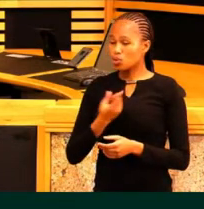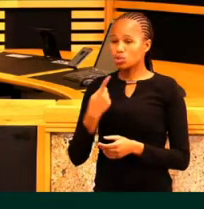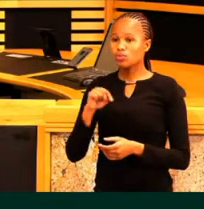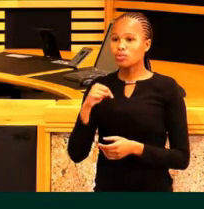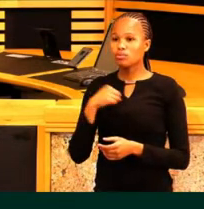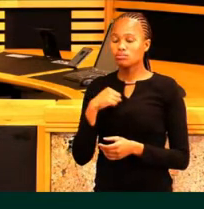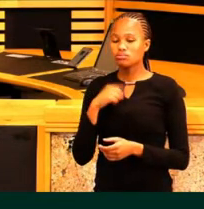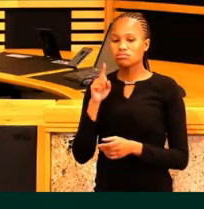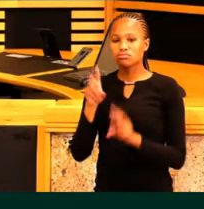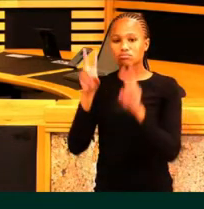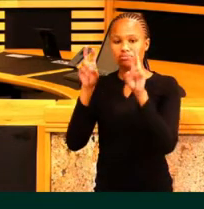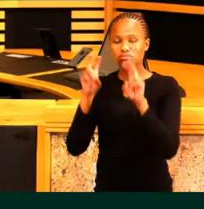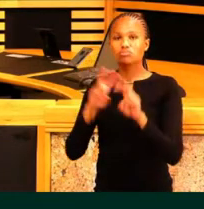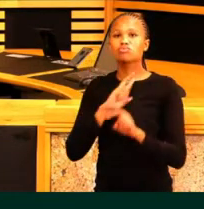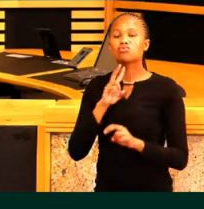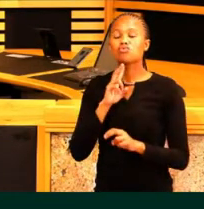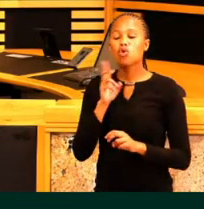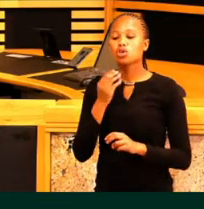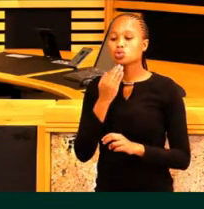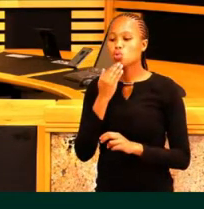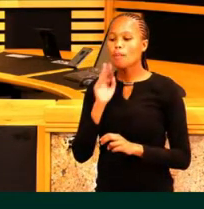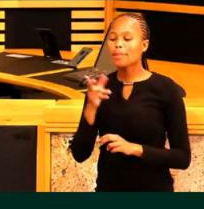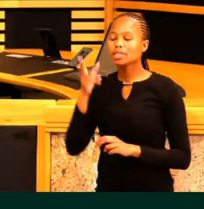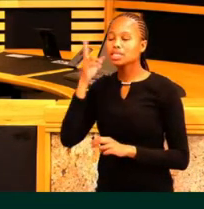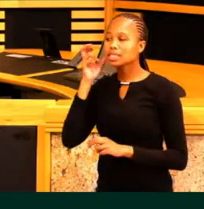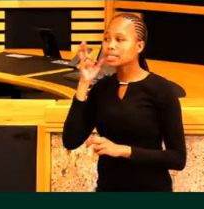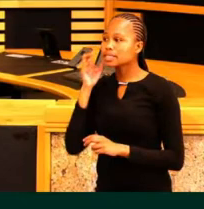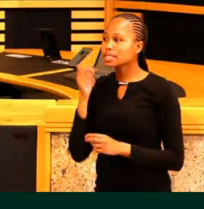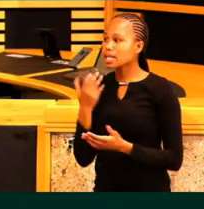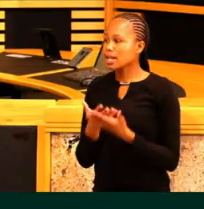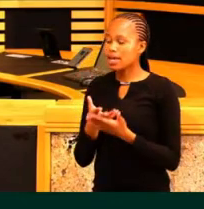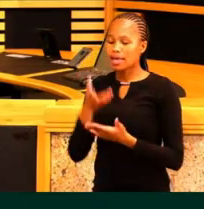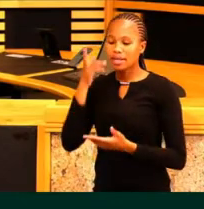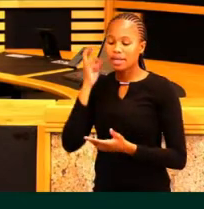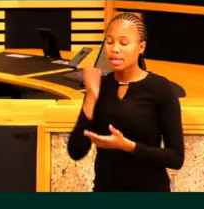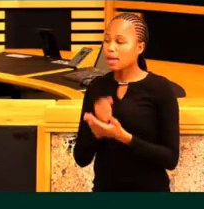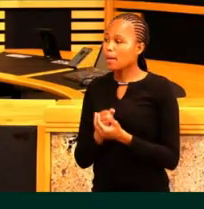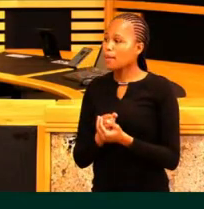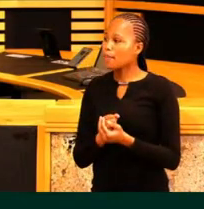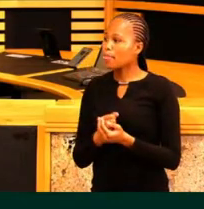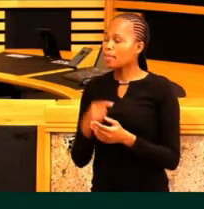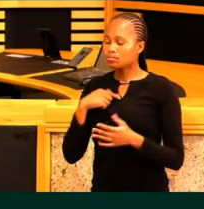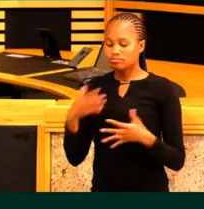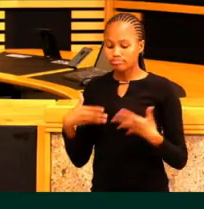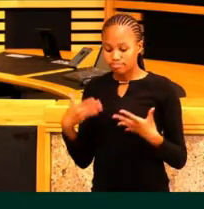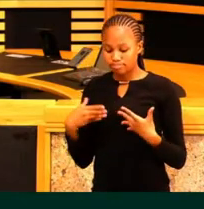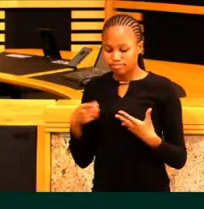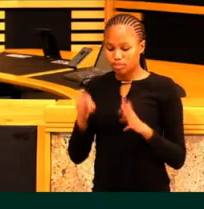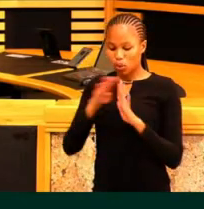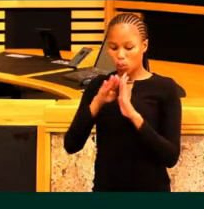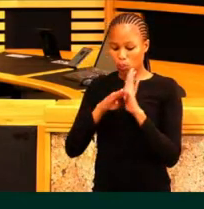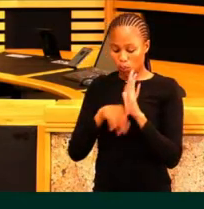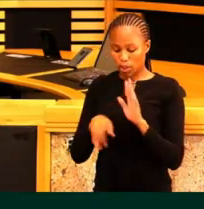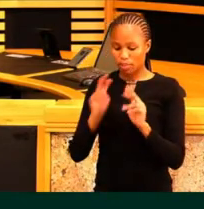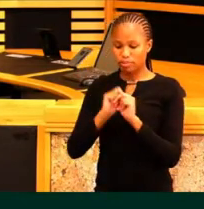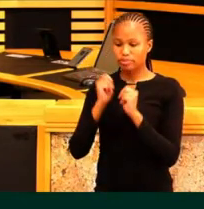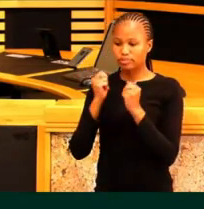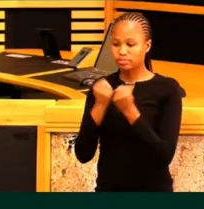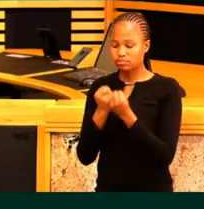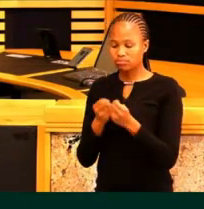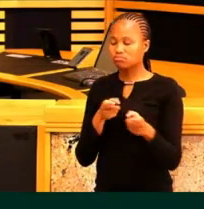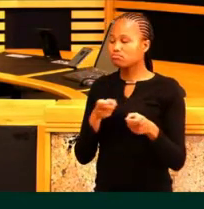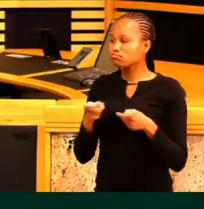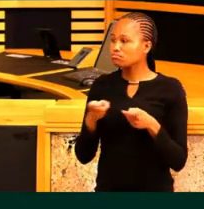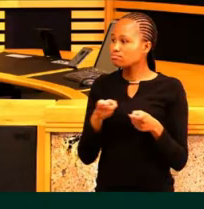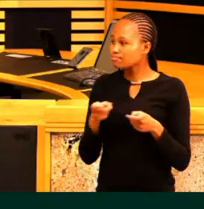constituents whose voice must be listened to and heared therefore we appreciate that a program of this Nature has been organized